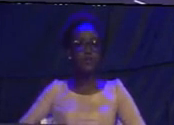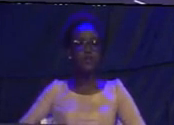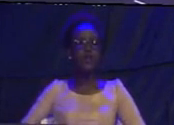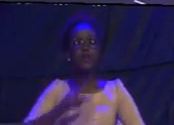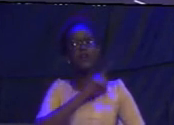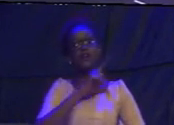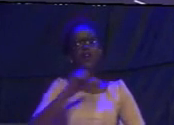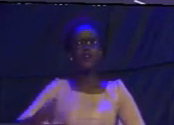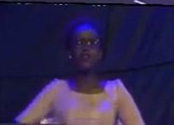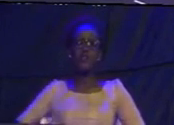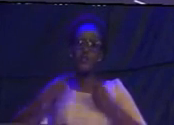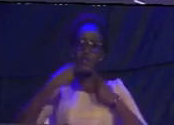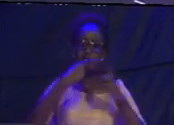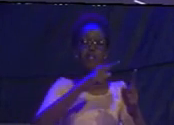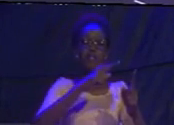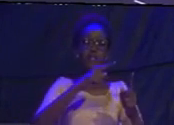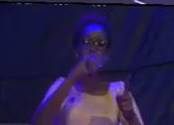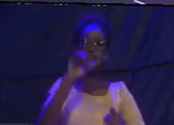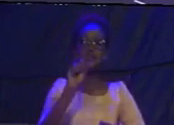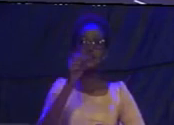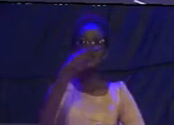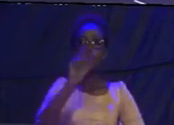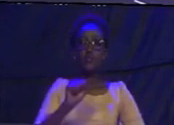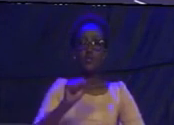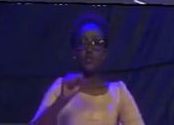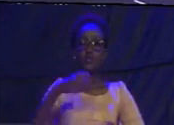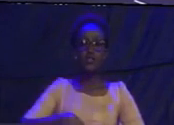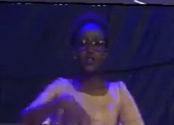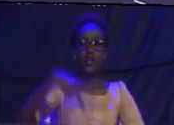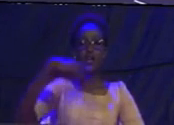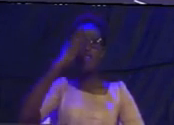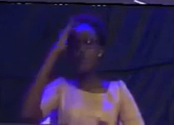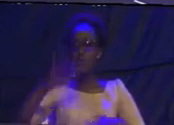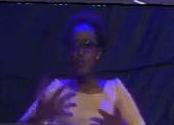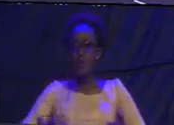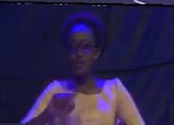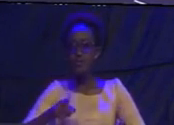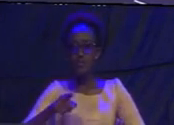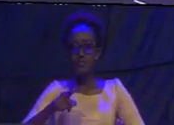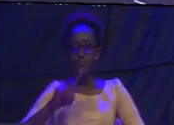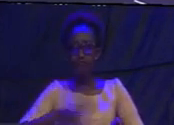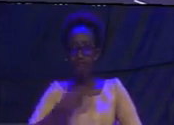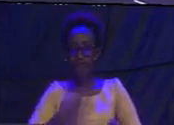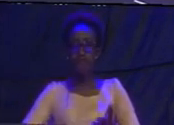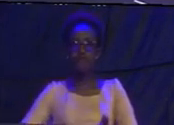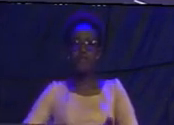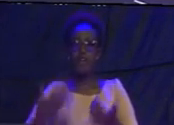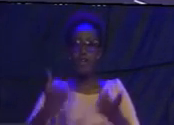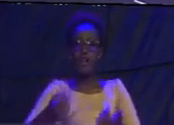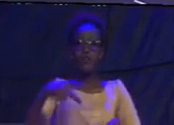and he said, Joshua, get up. Why do you lie thus on your face?